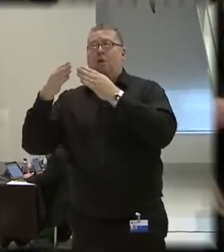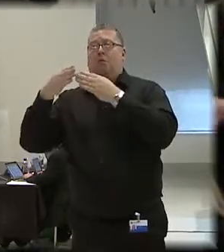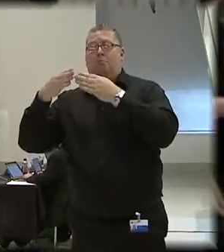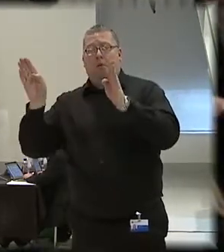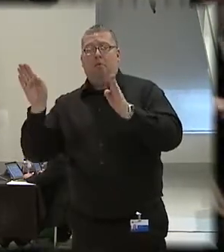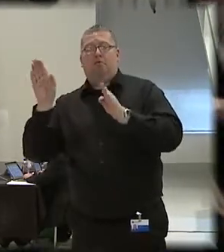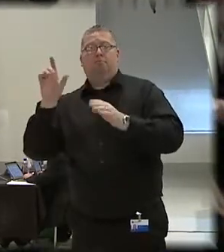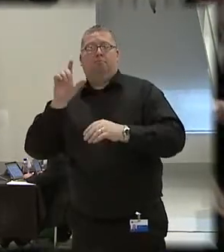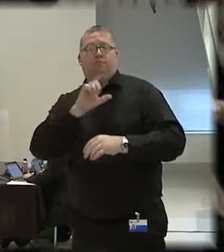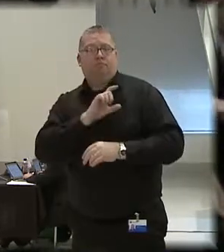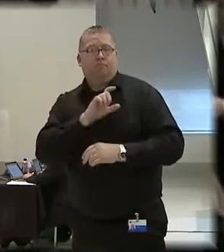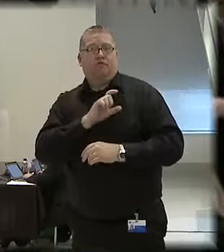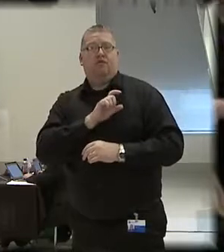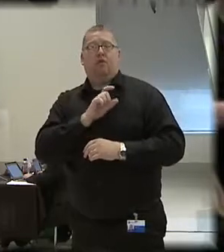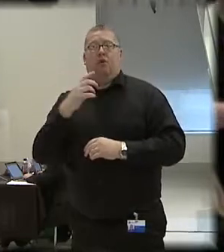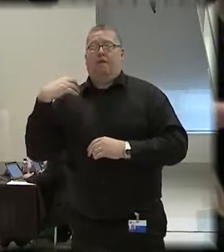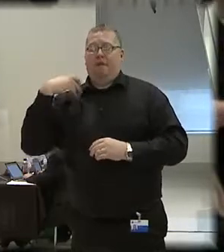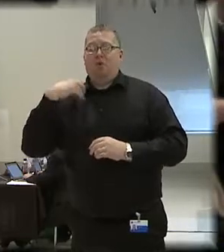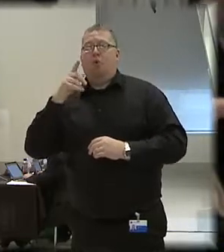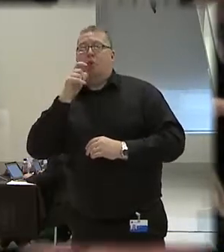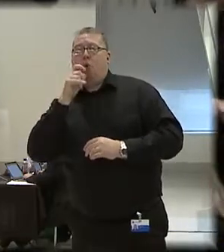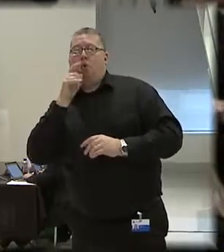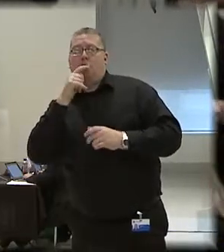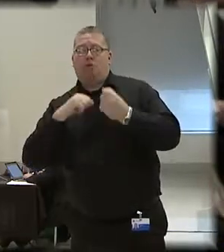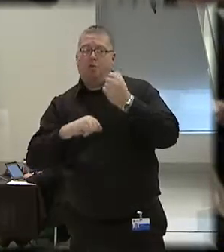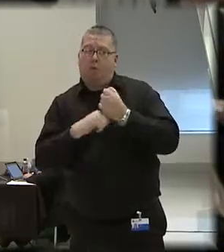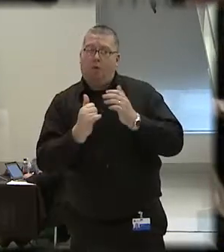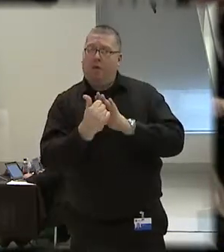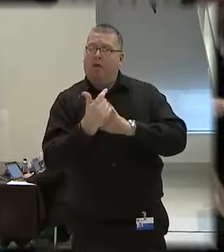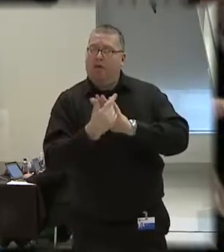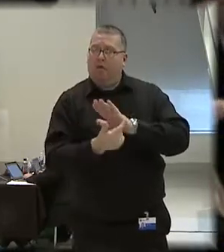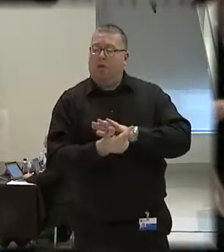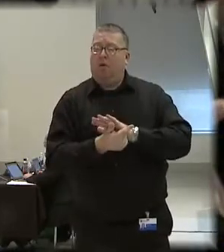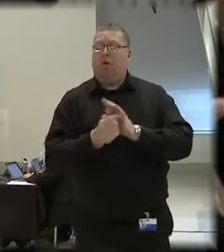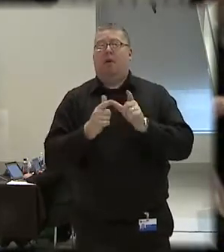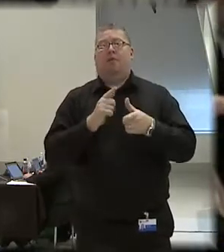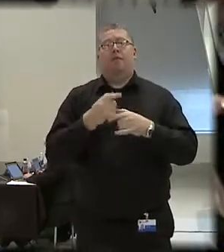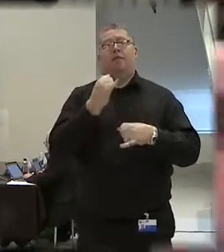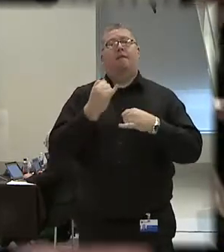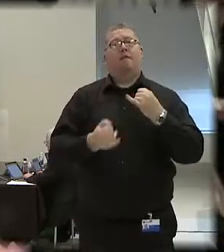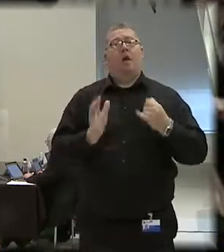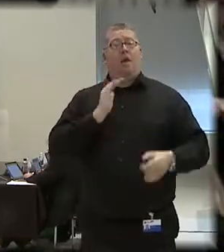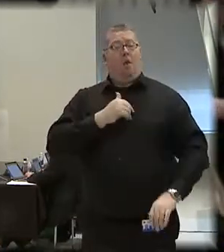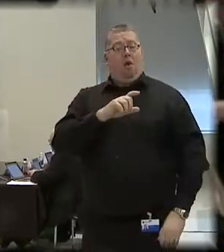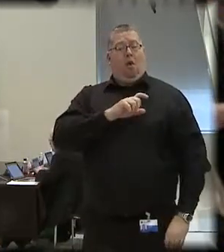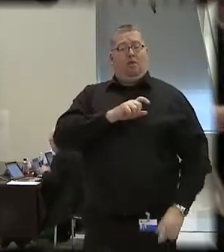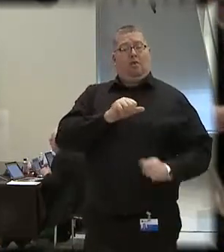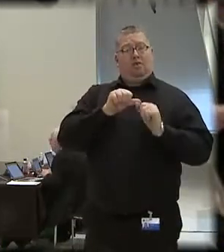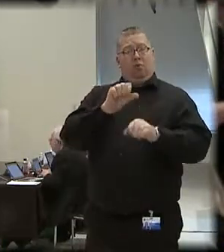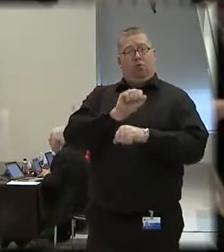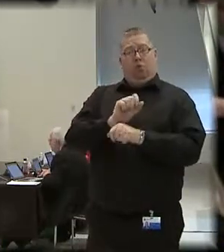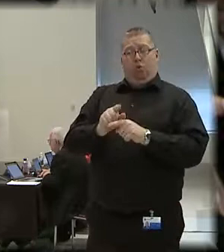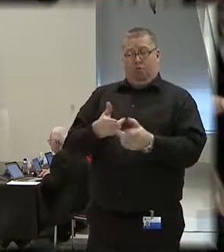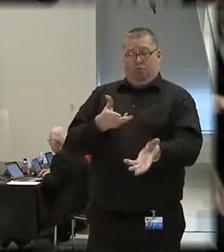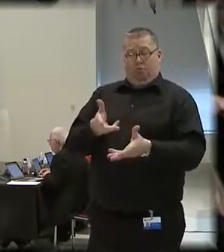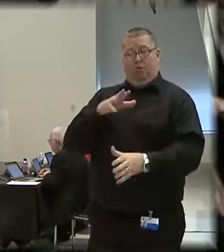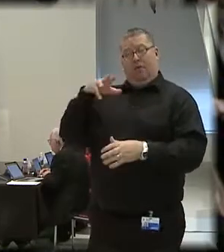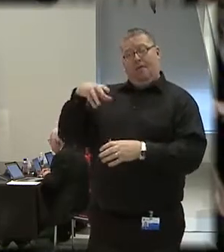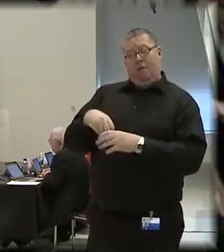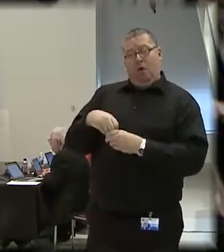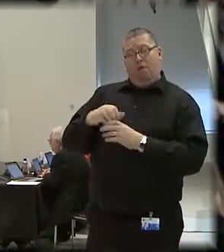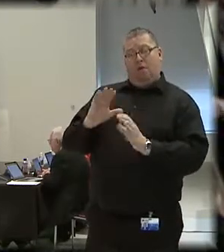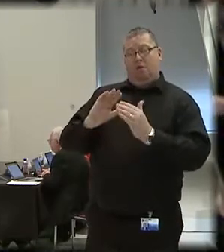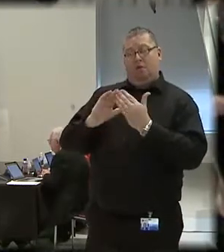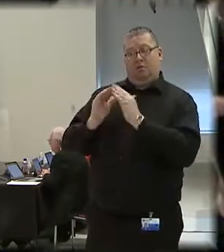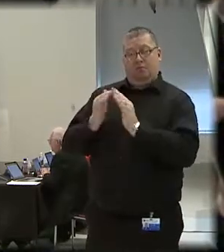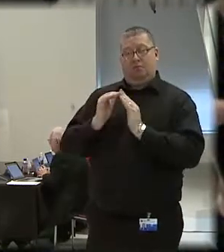unpopular decisions applying the law to the evidence. Finally, as our officers work to engage citizens through